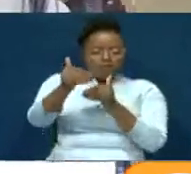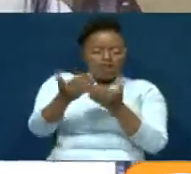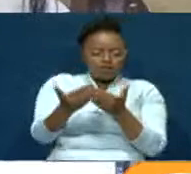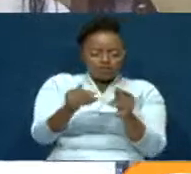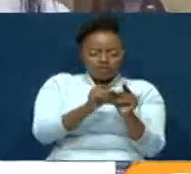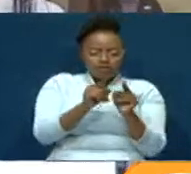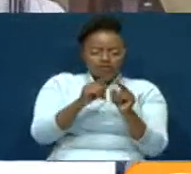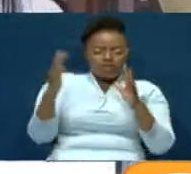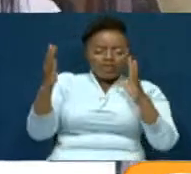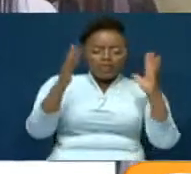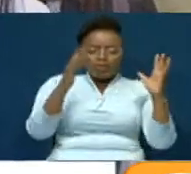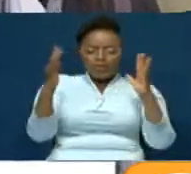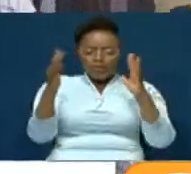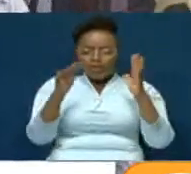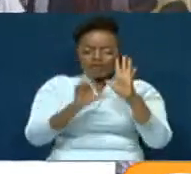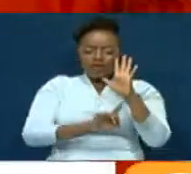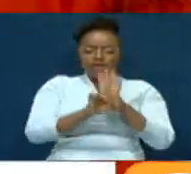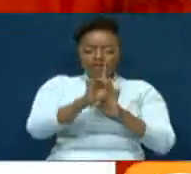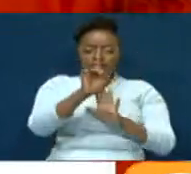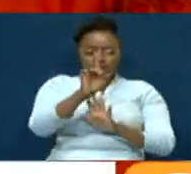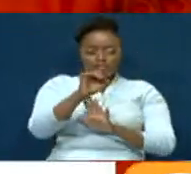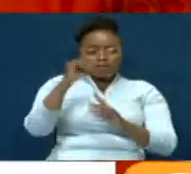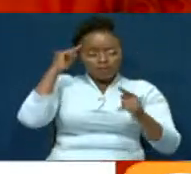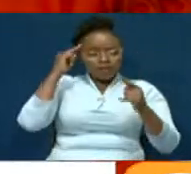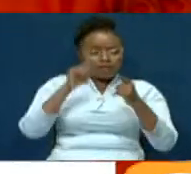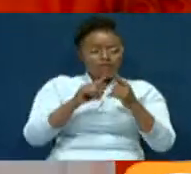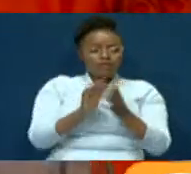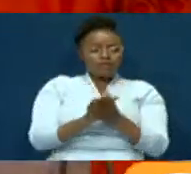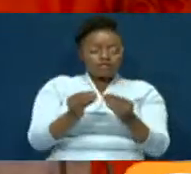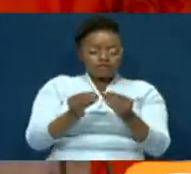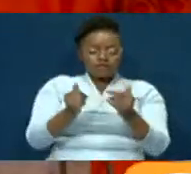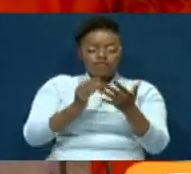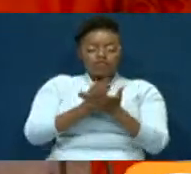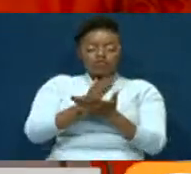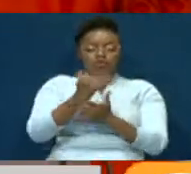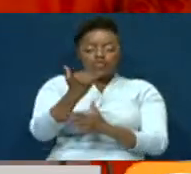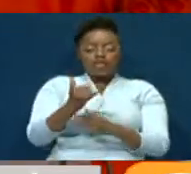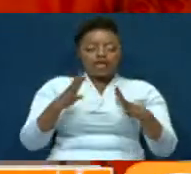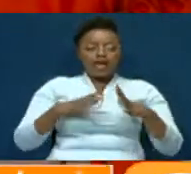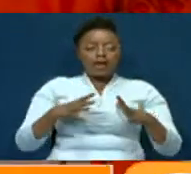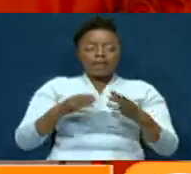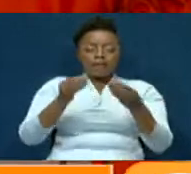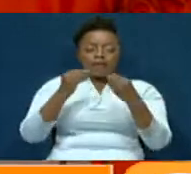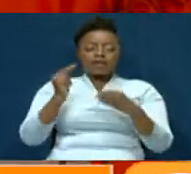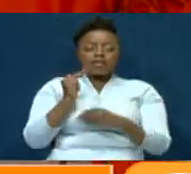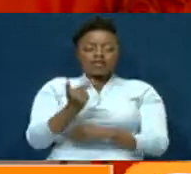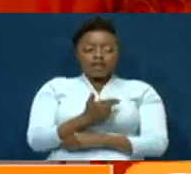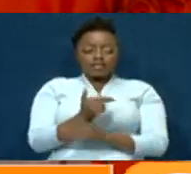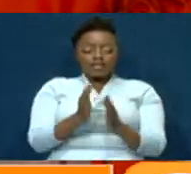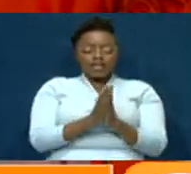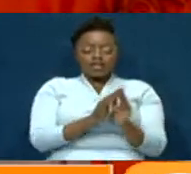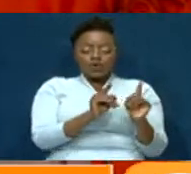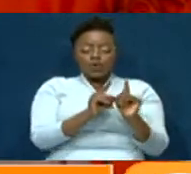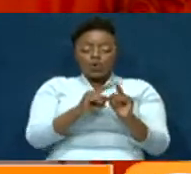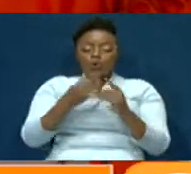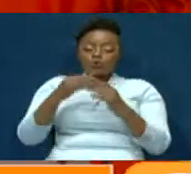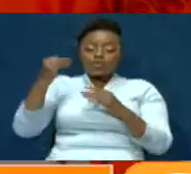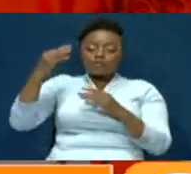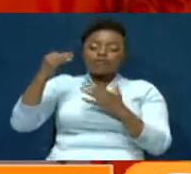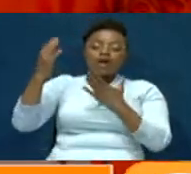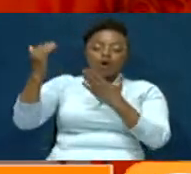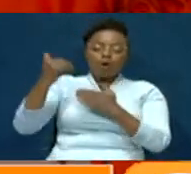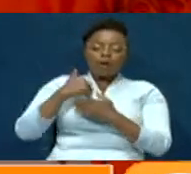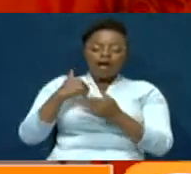and climate-resilient development trajectory. Interventions by the young people are the ones that give us hope and they illuminate a beam of